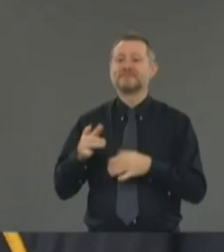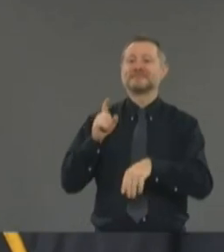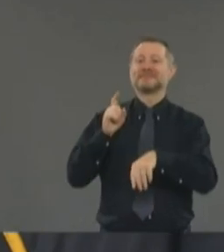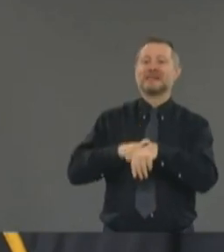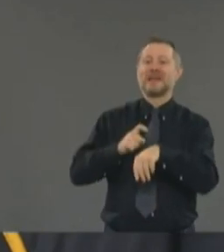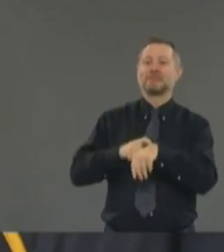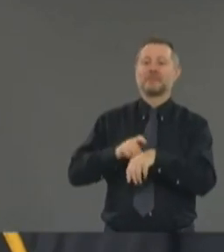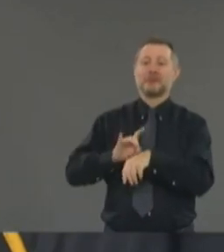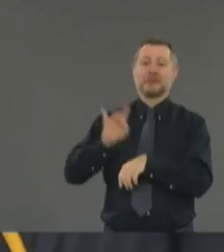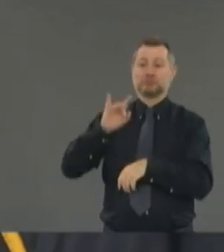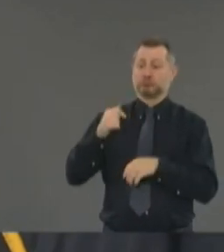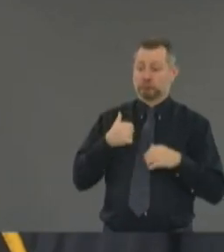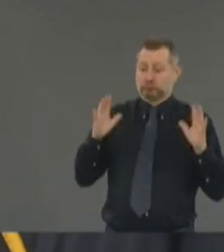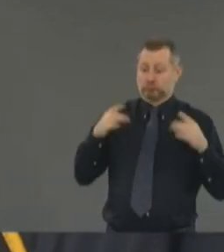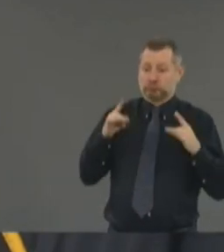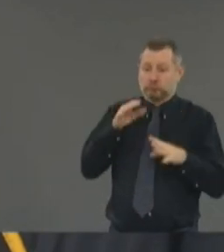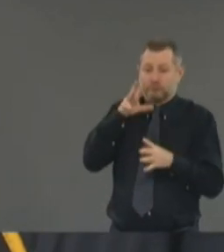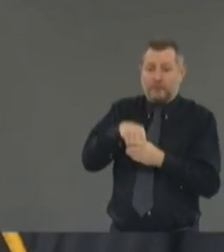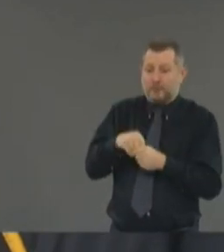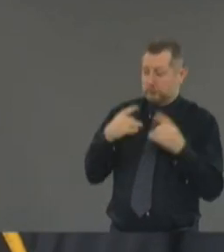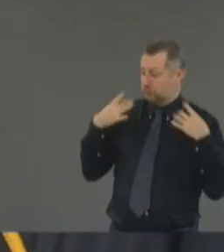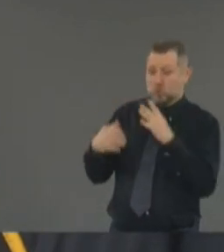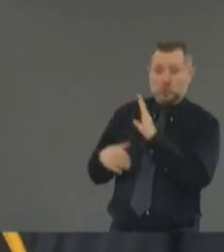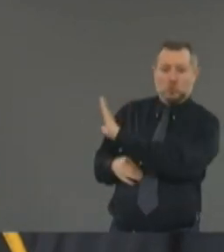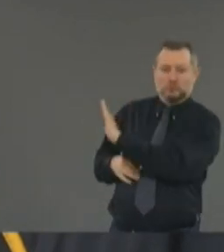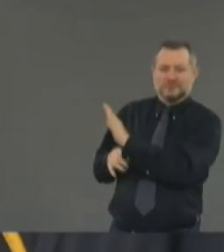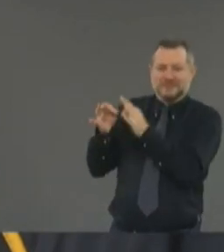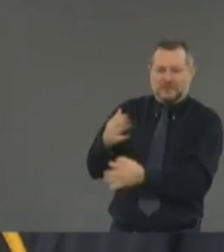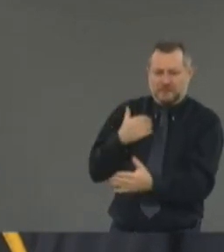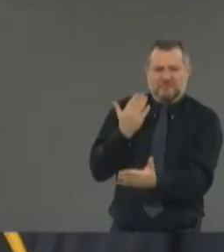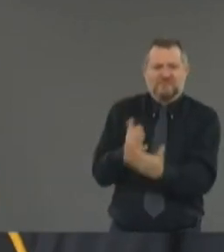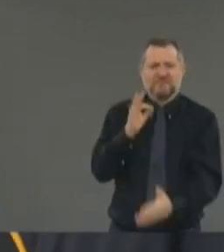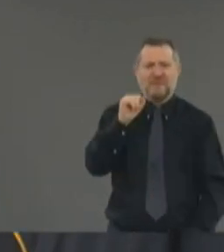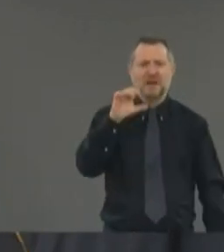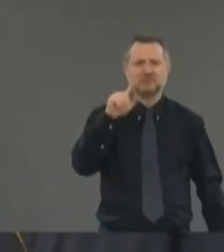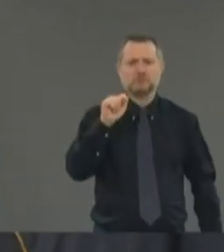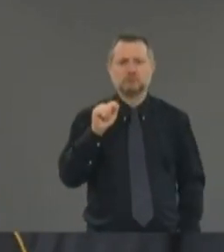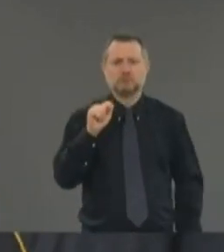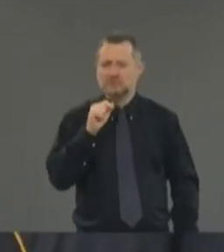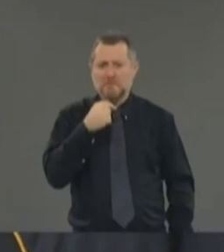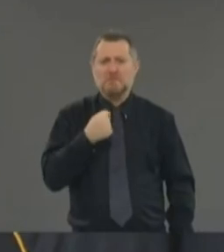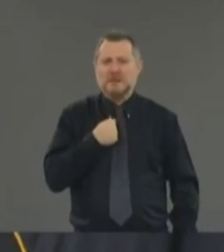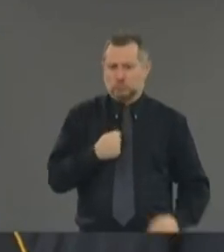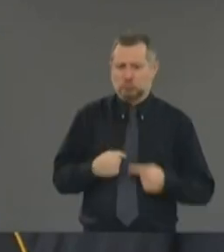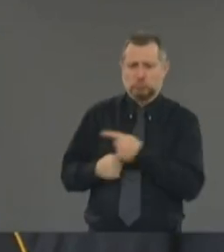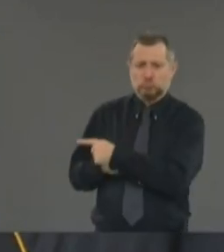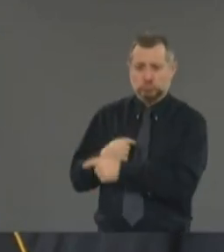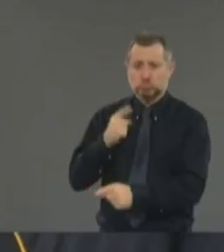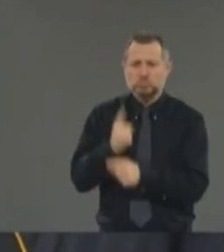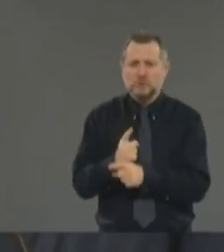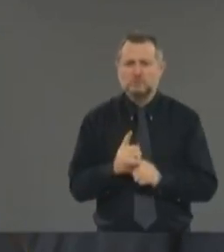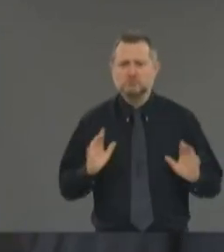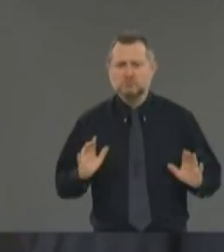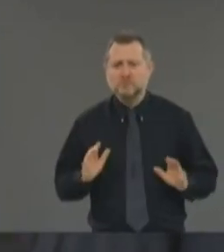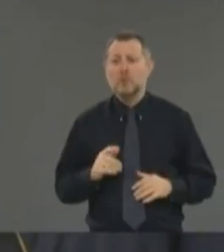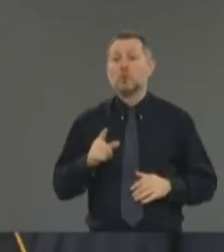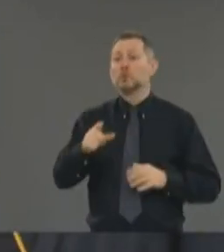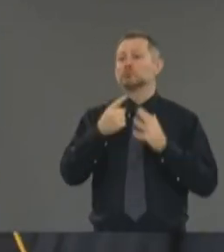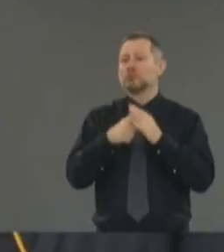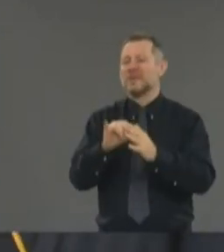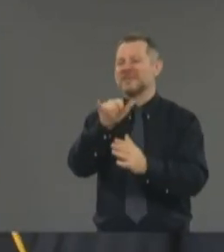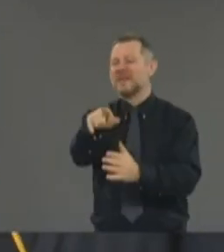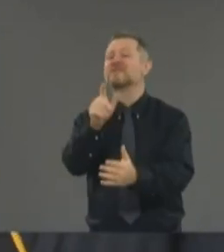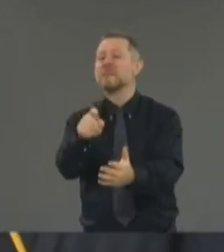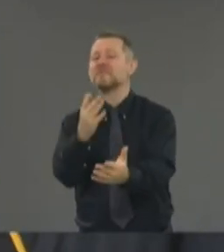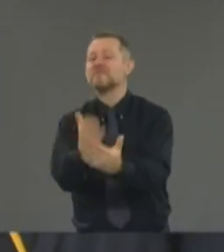nothing to do with. As a matter of fact, right? Mr. Jesse? Yes. That's the fact. So start with facts. That's what I'm trying